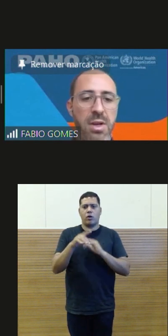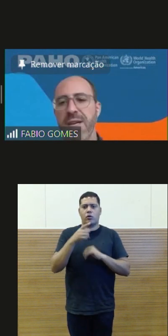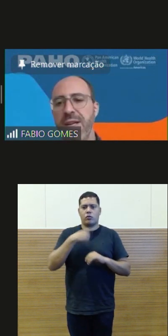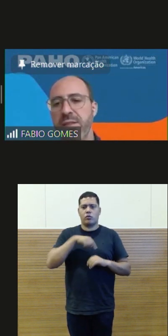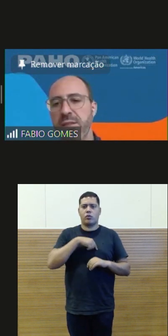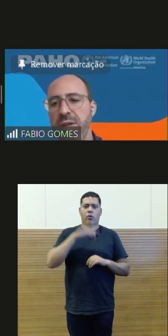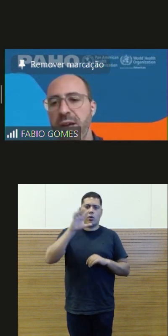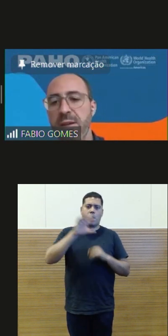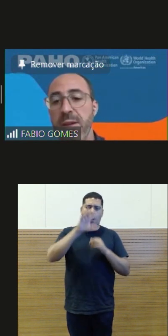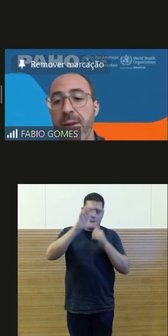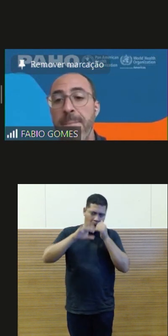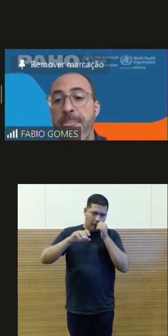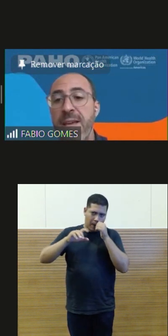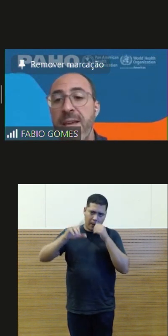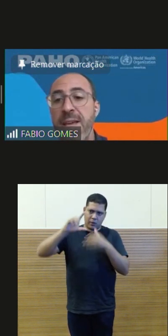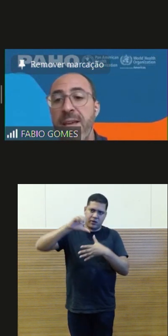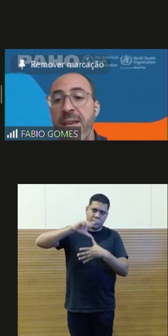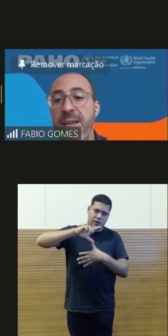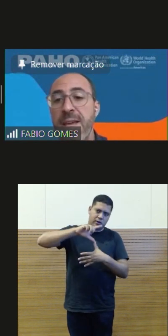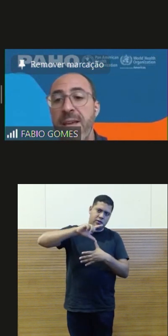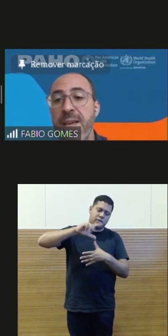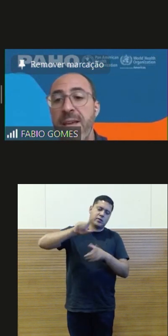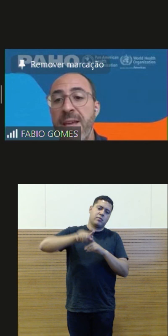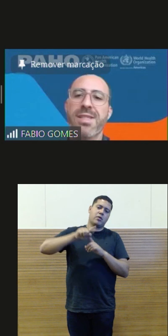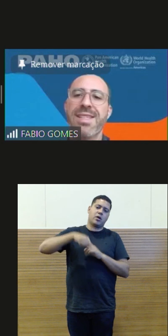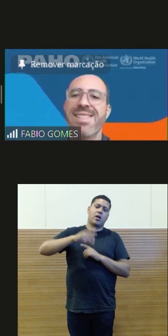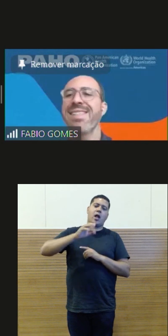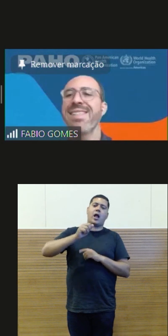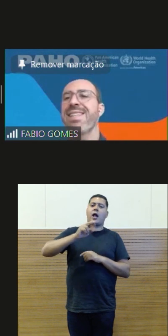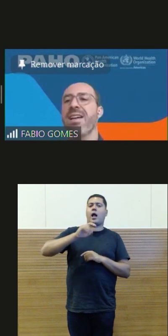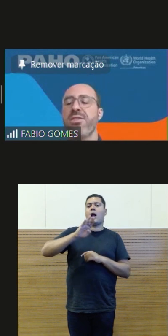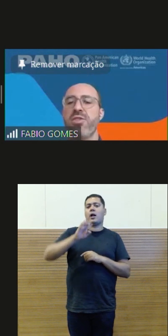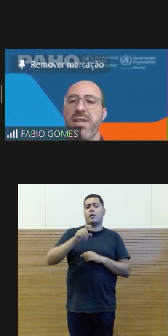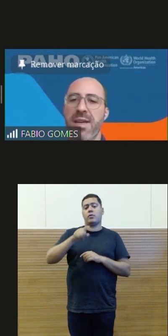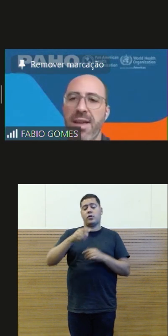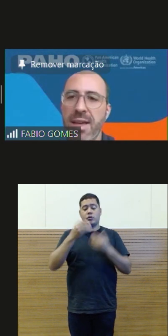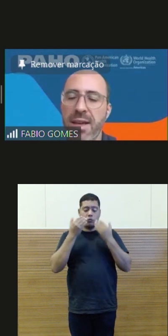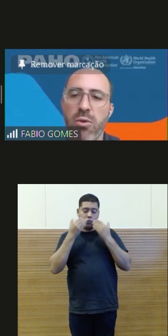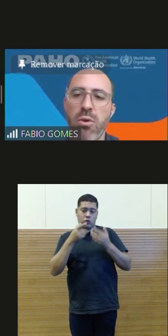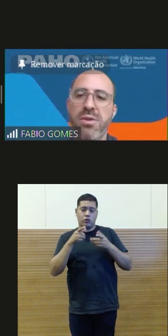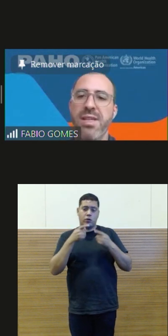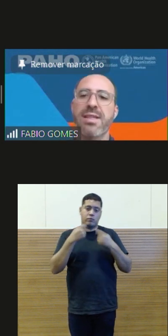In many of these publications in Latin America and Caribbean.